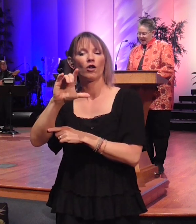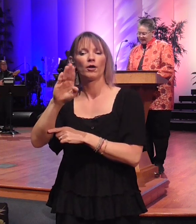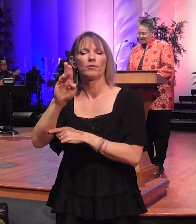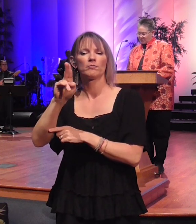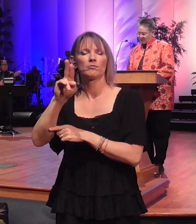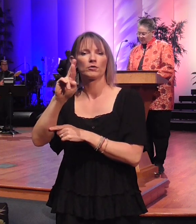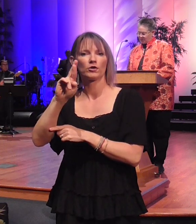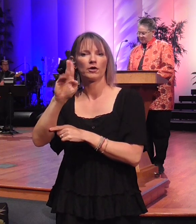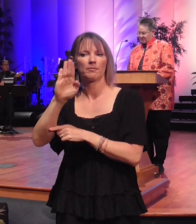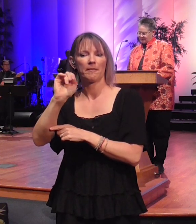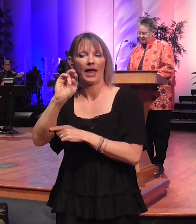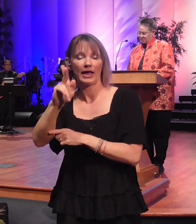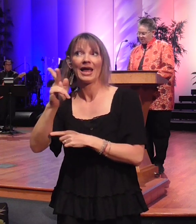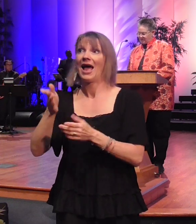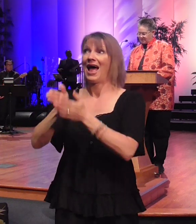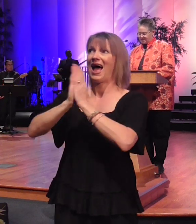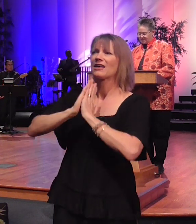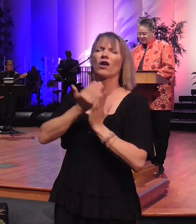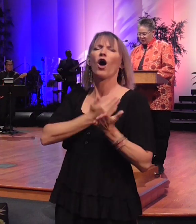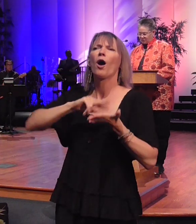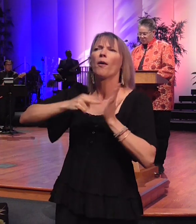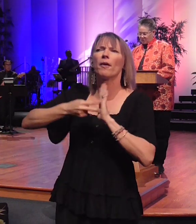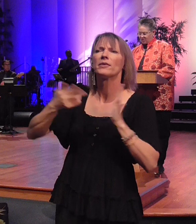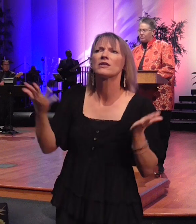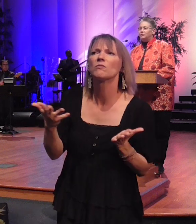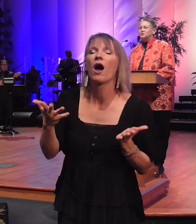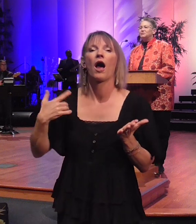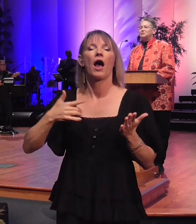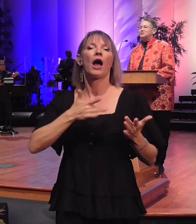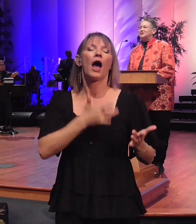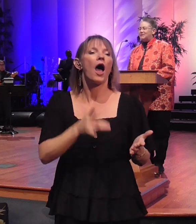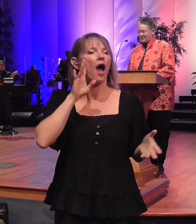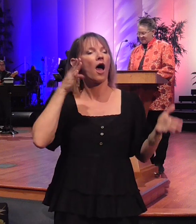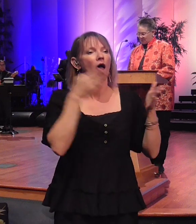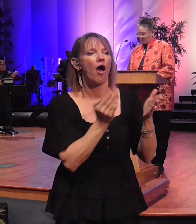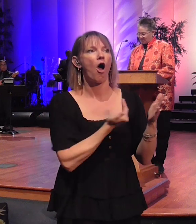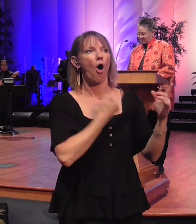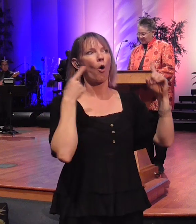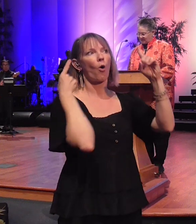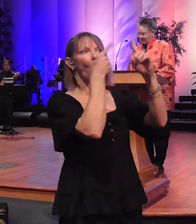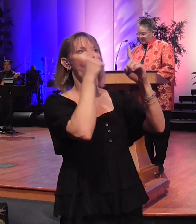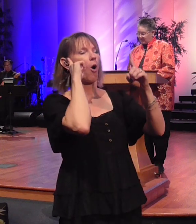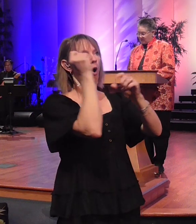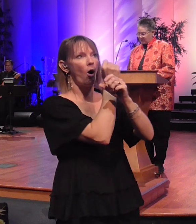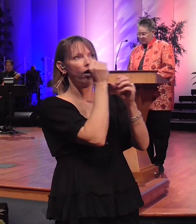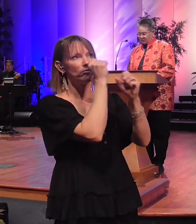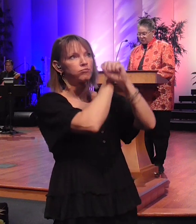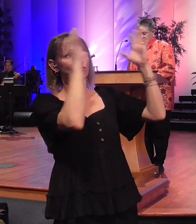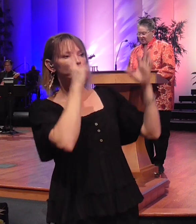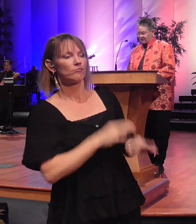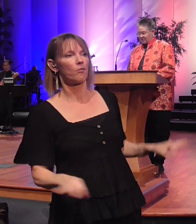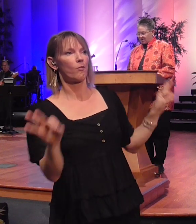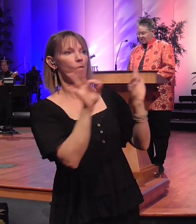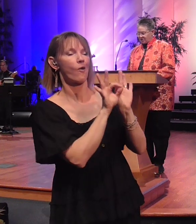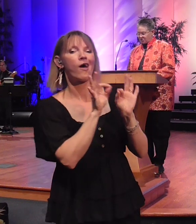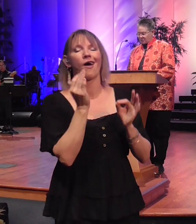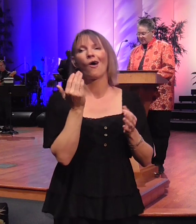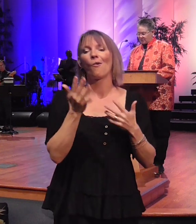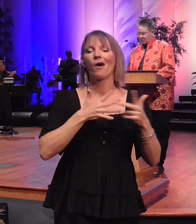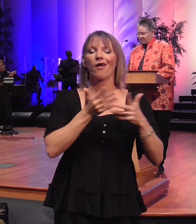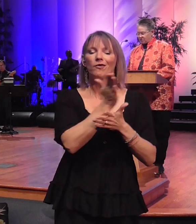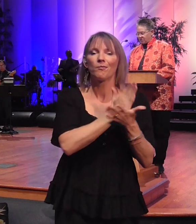what our purpose is, we often default to our goals for doing something important. Whatever version of the American dream